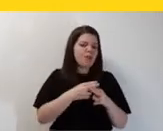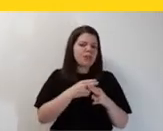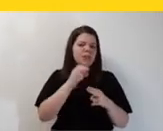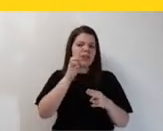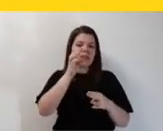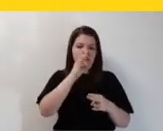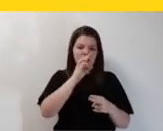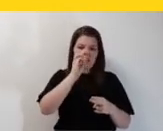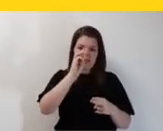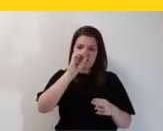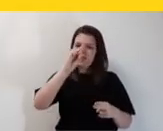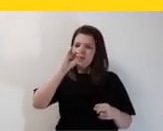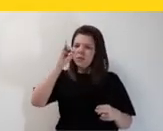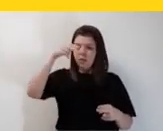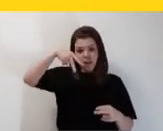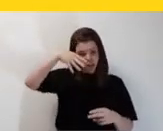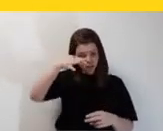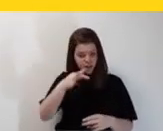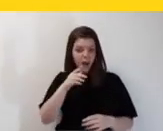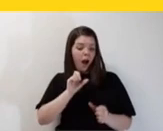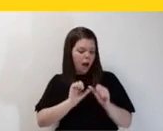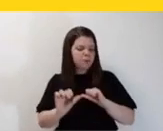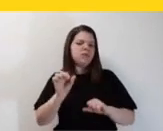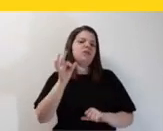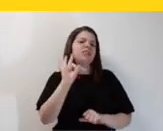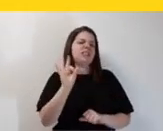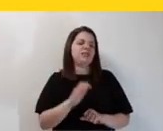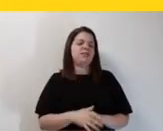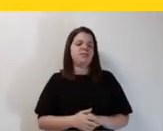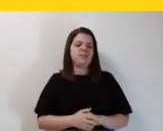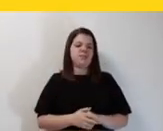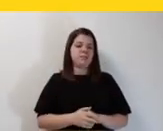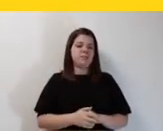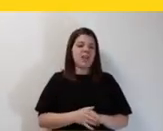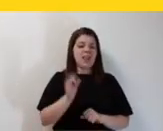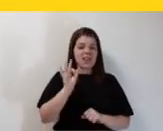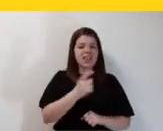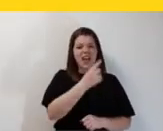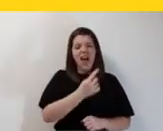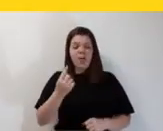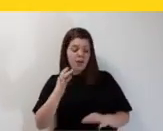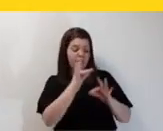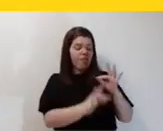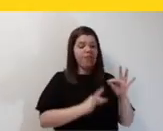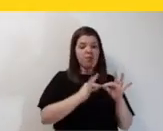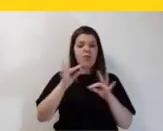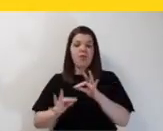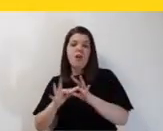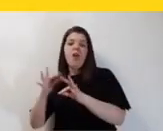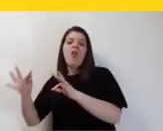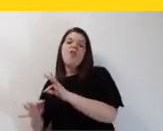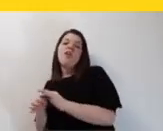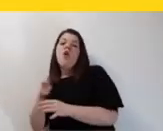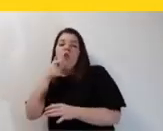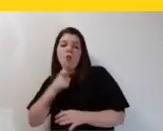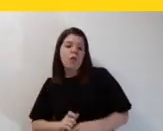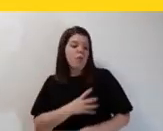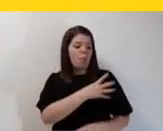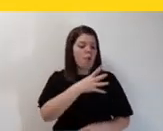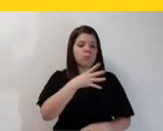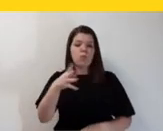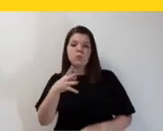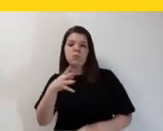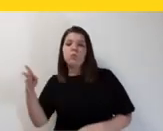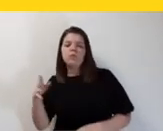classroom. This framework has 5 events or ceremonies, which are the ones we will apply in